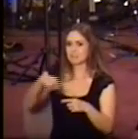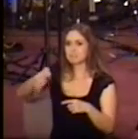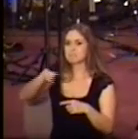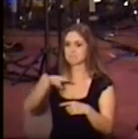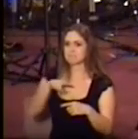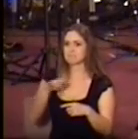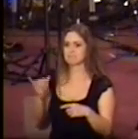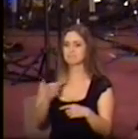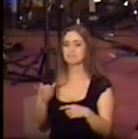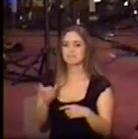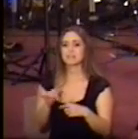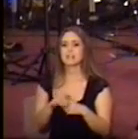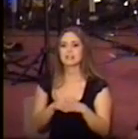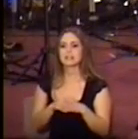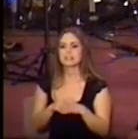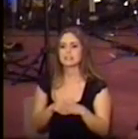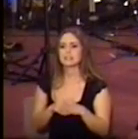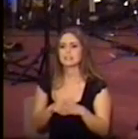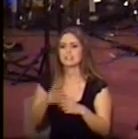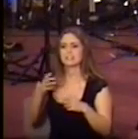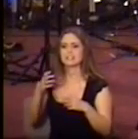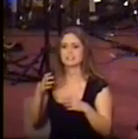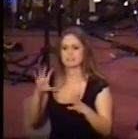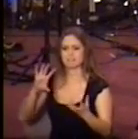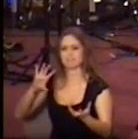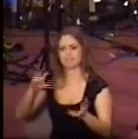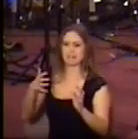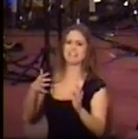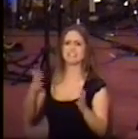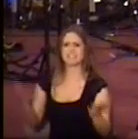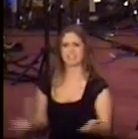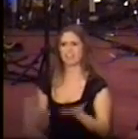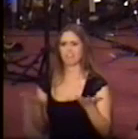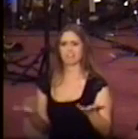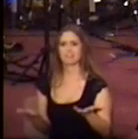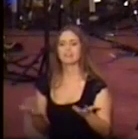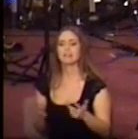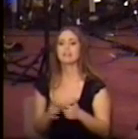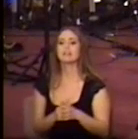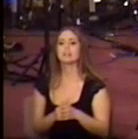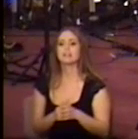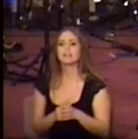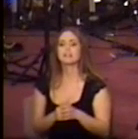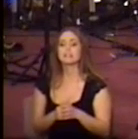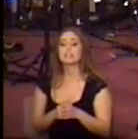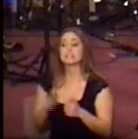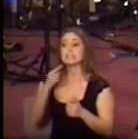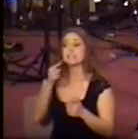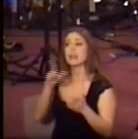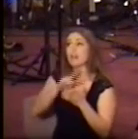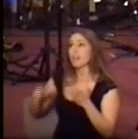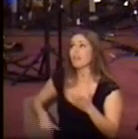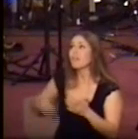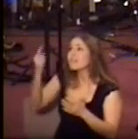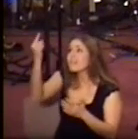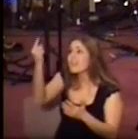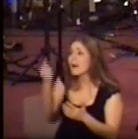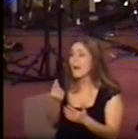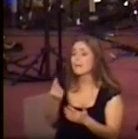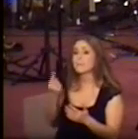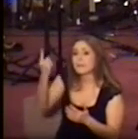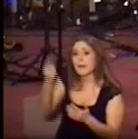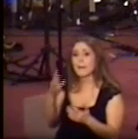it it's an absolute mess and even John when he wrote the way said come lord jesus come even in that moment come on back